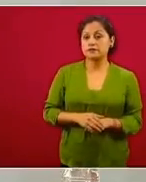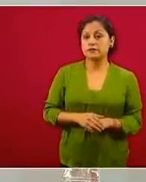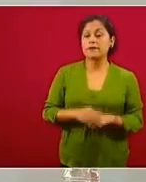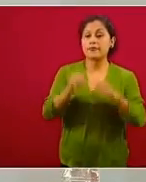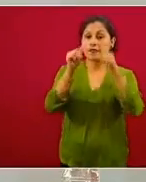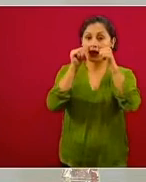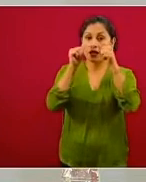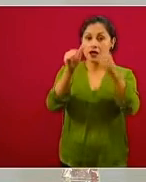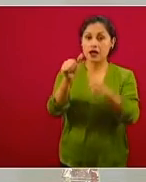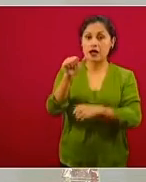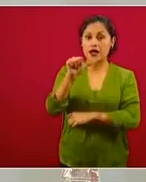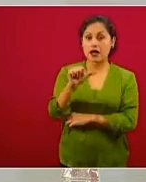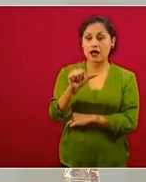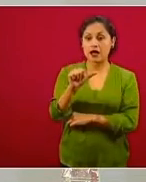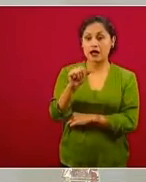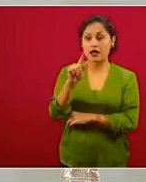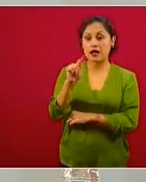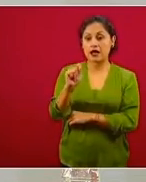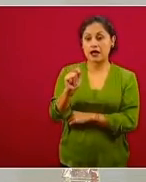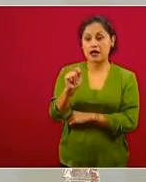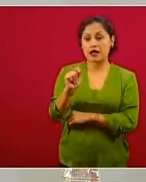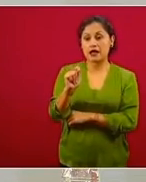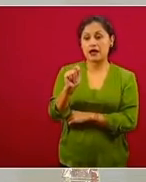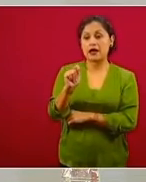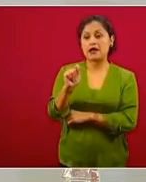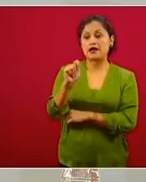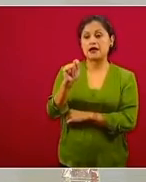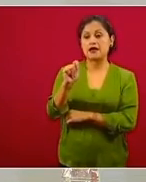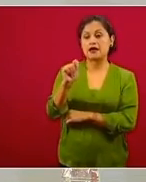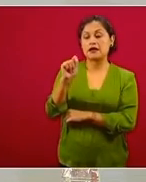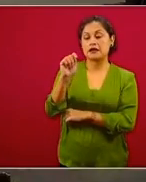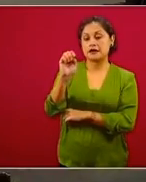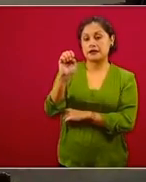email is atender,